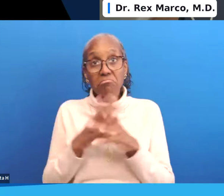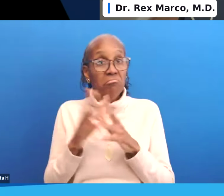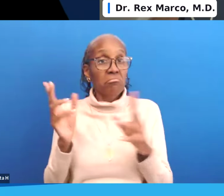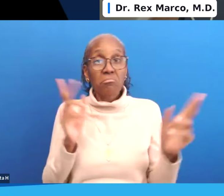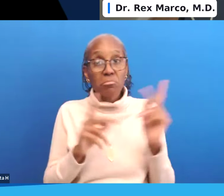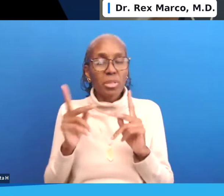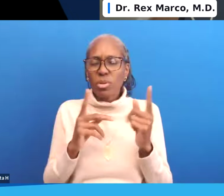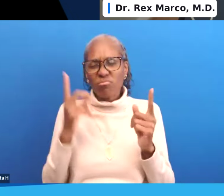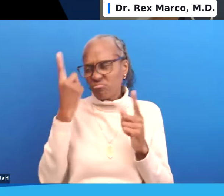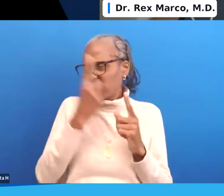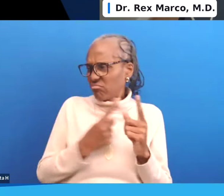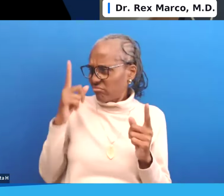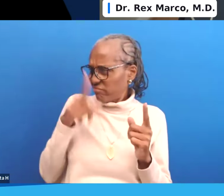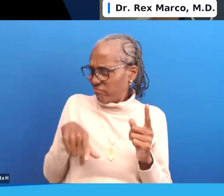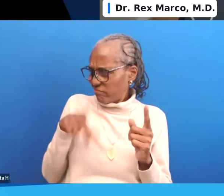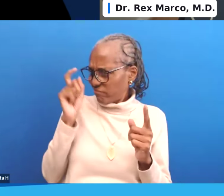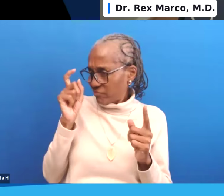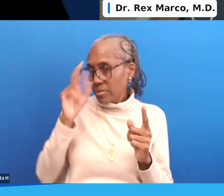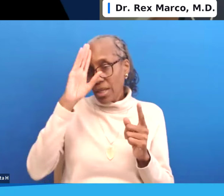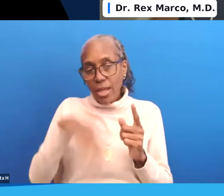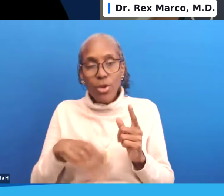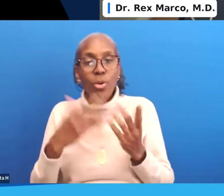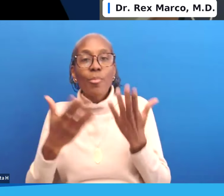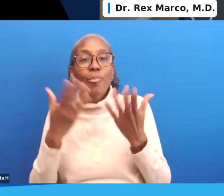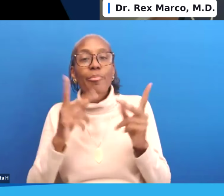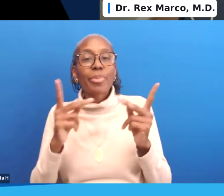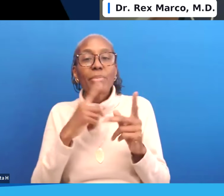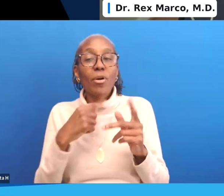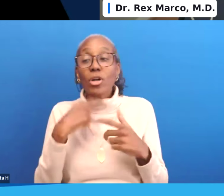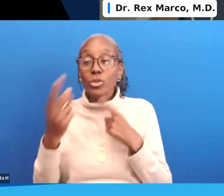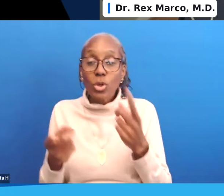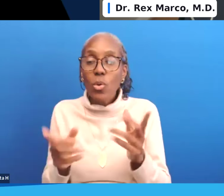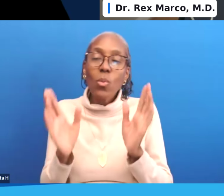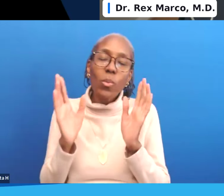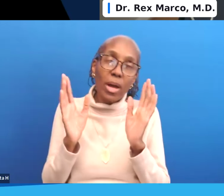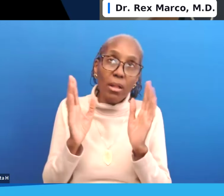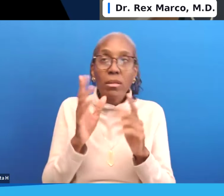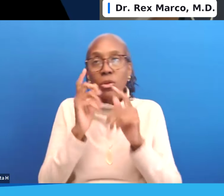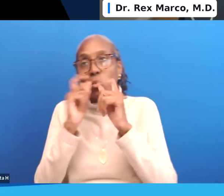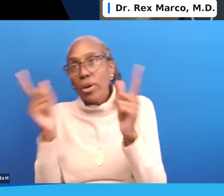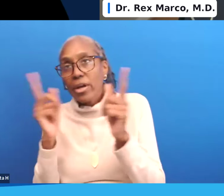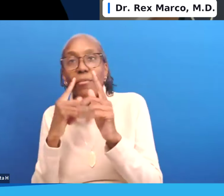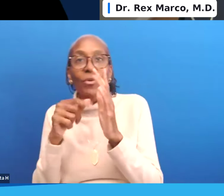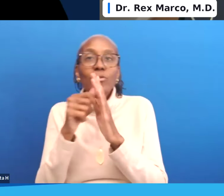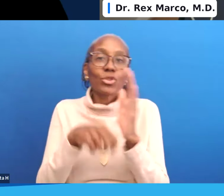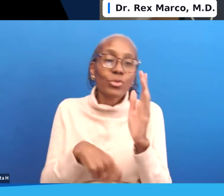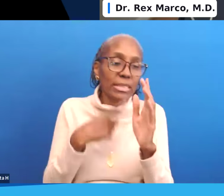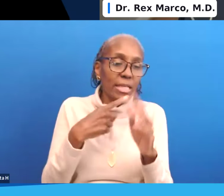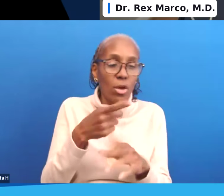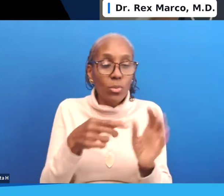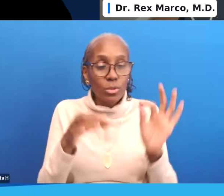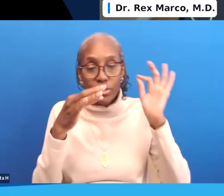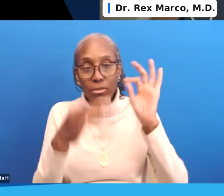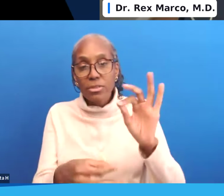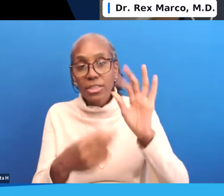are always wondering. And I know that, probably people are told, when they woke up from their surgery, maybe they were shown